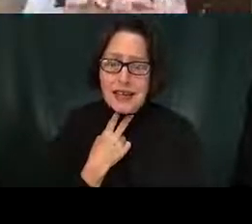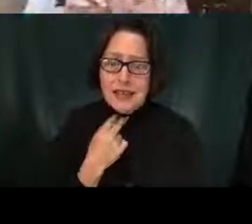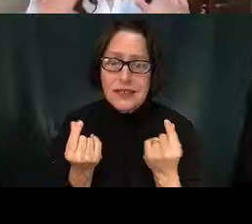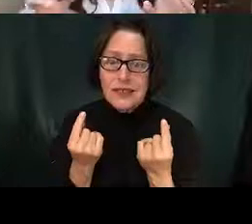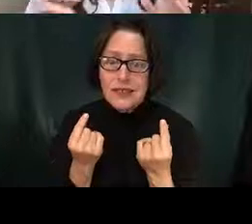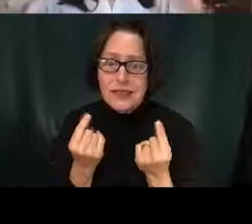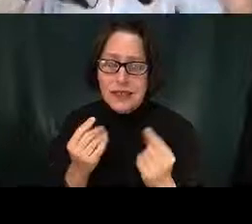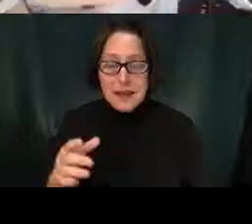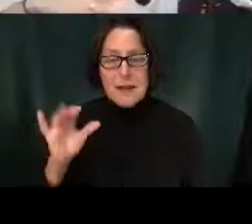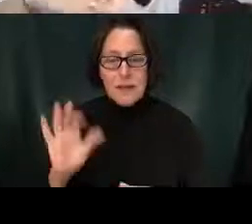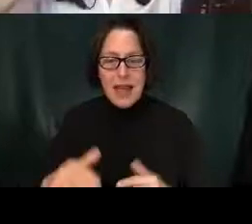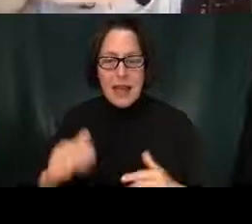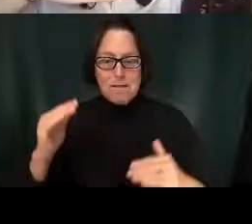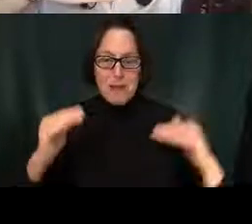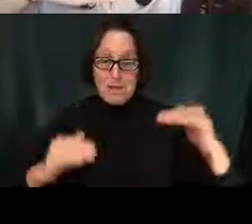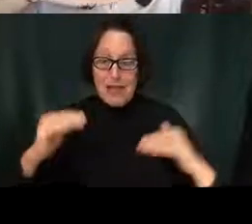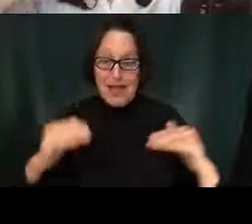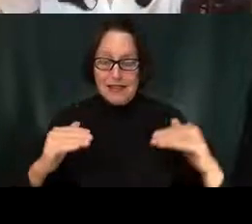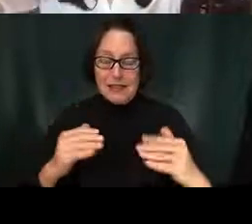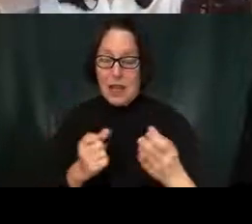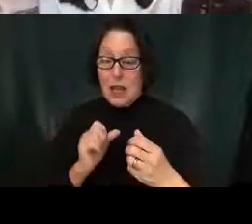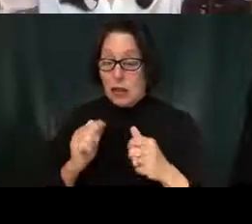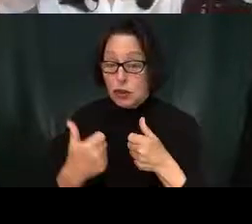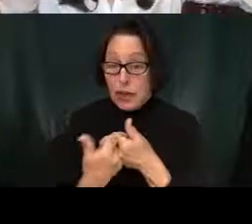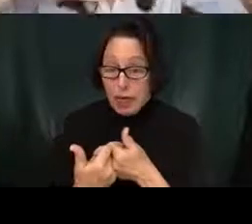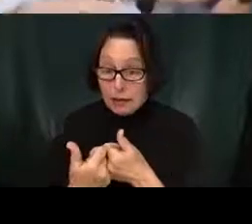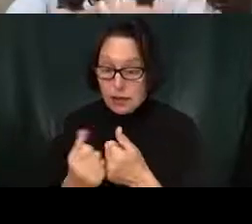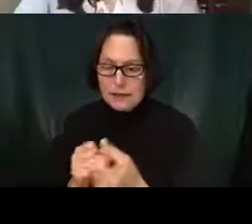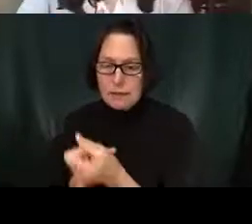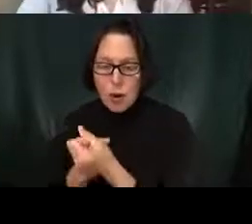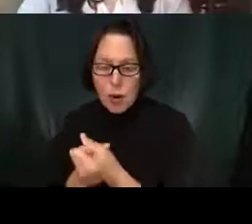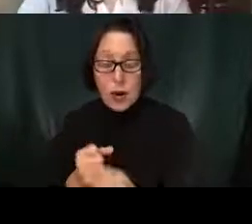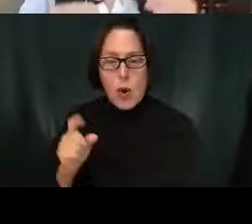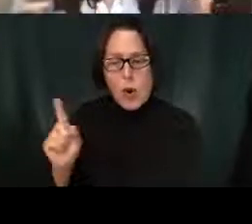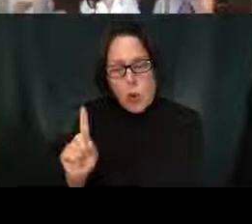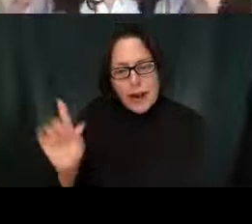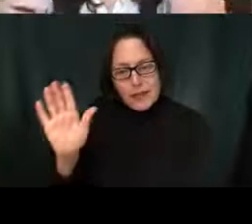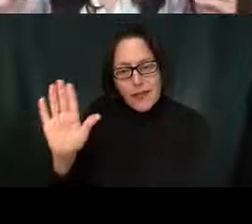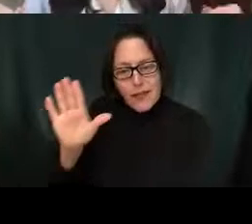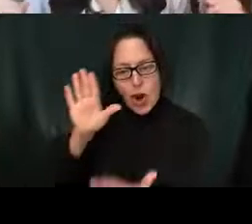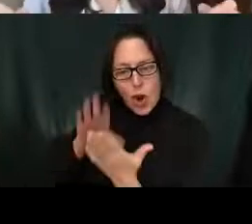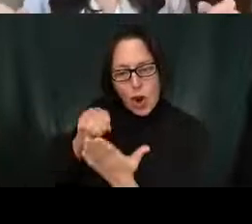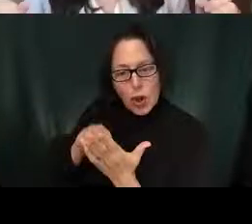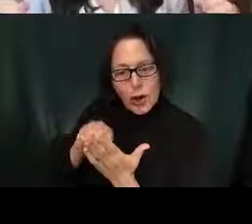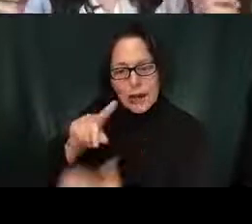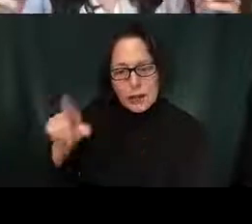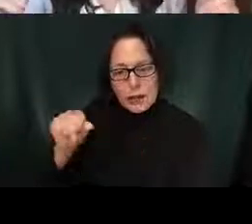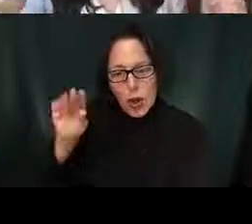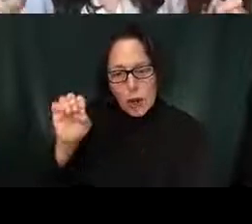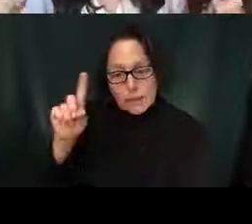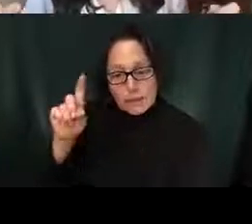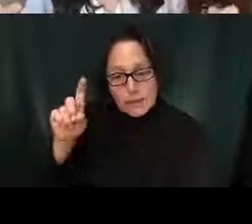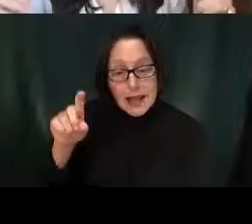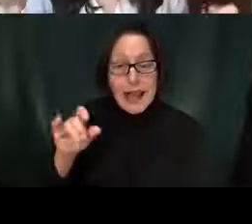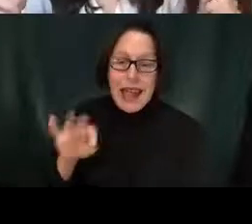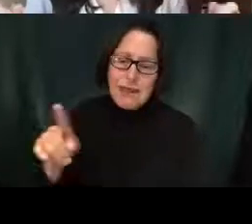we need to balance that challenge and support and find where's that learning zone. It's okay for someone to be stuck a